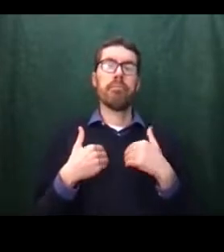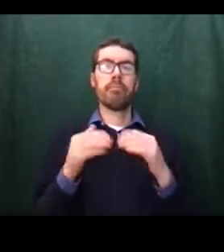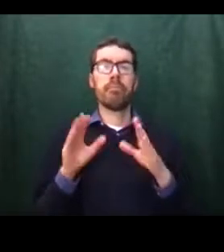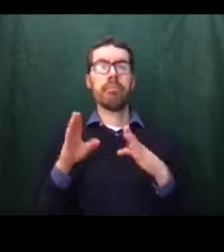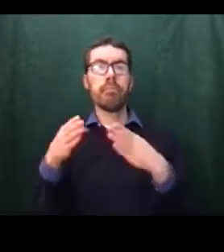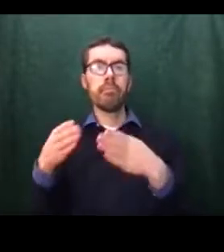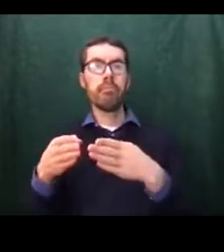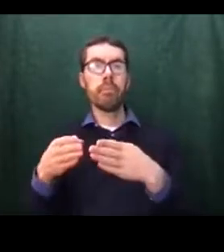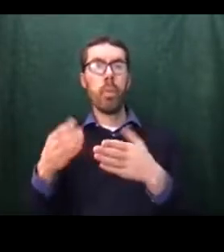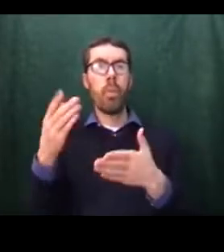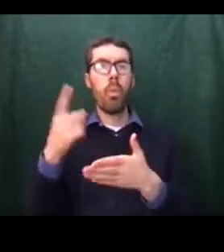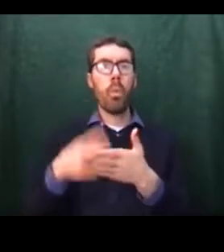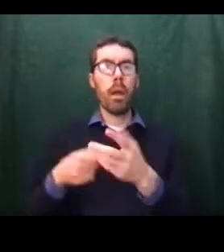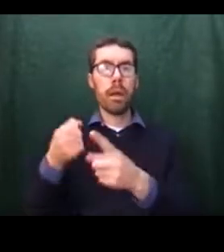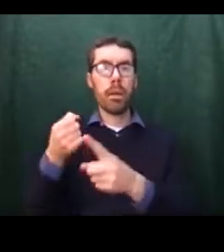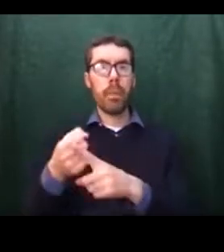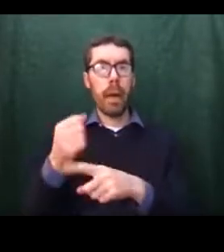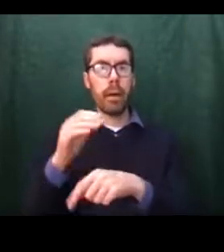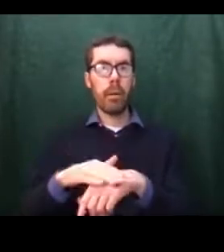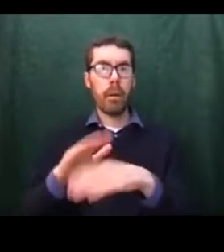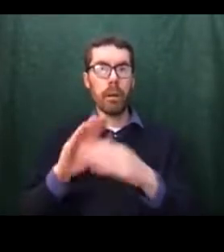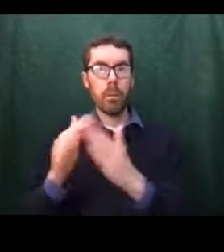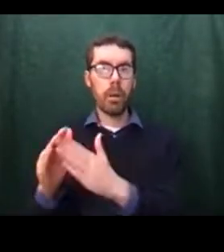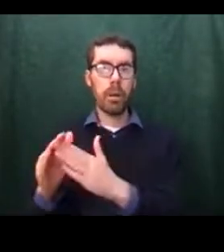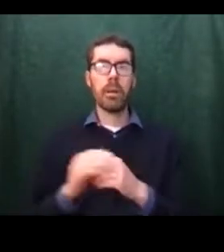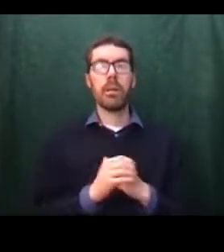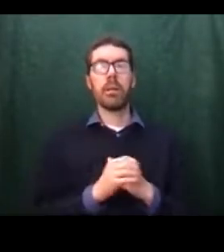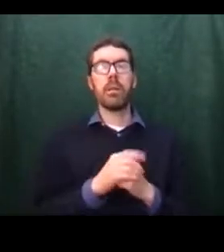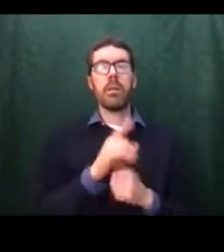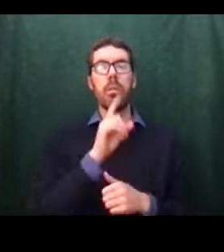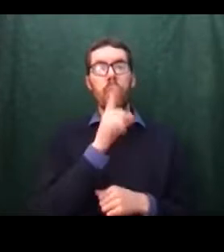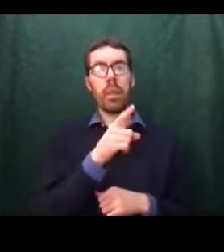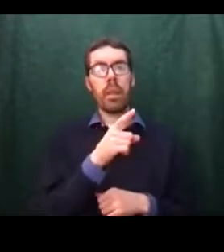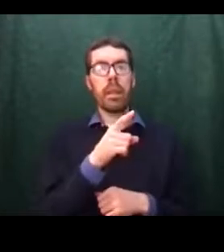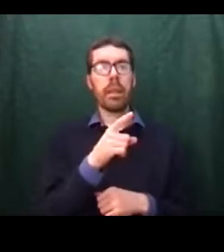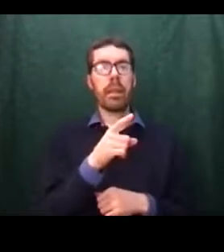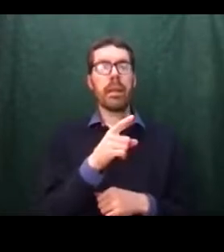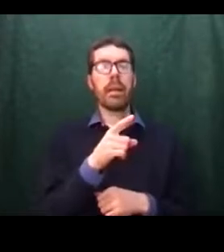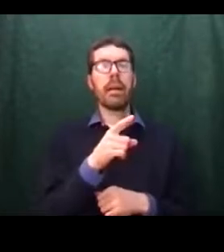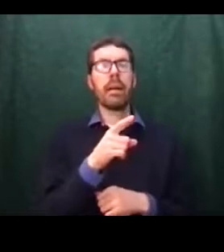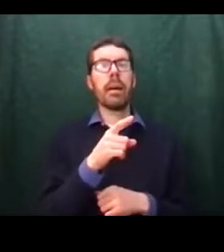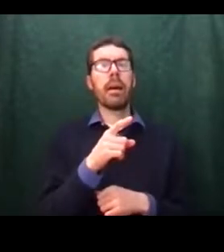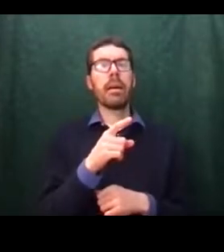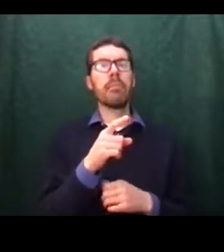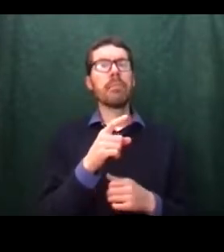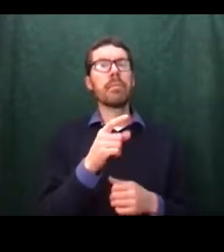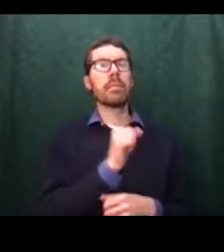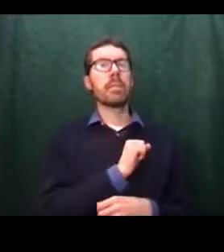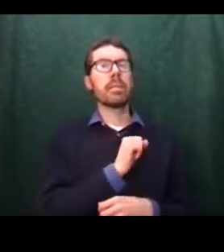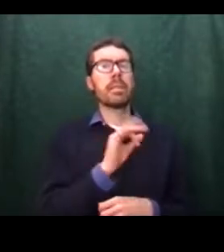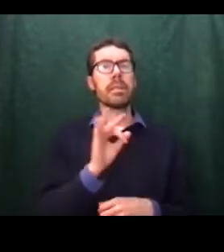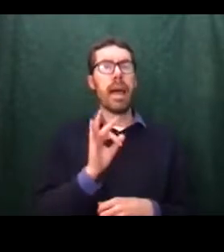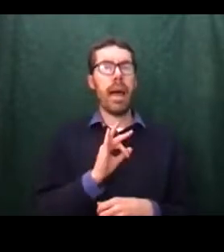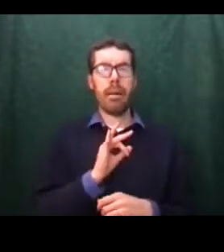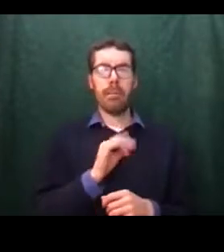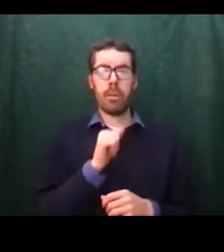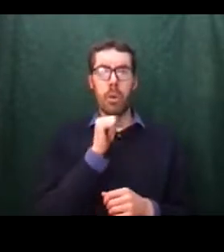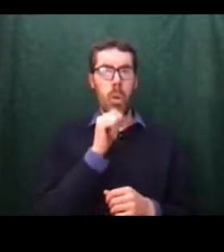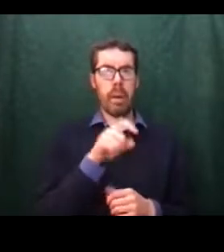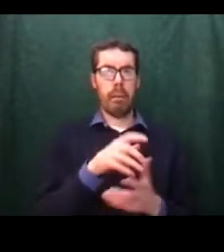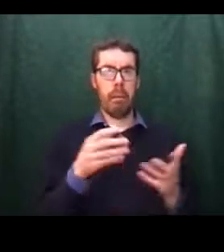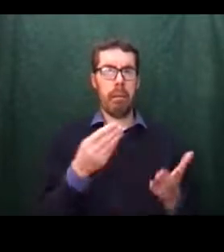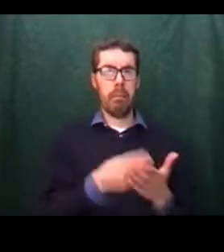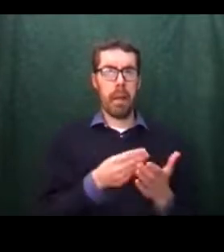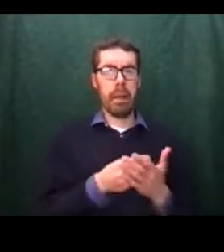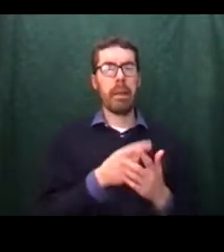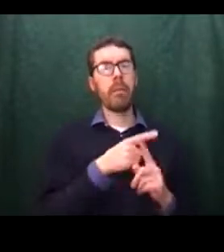impacted communities and so on. And really, it's just a matter of shuffling staff, not actually really needing much money for it. It's